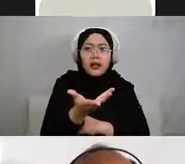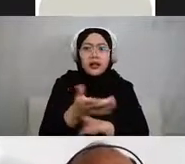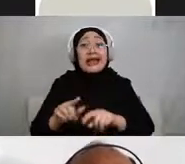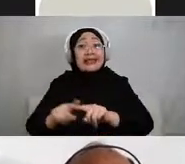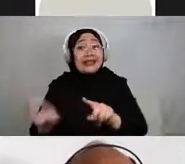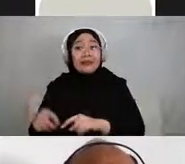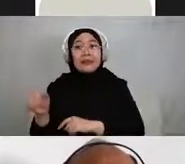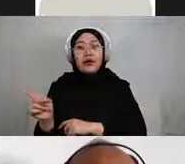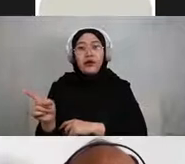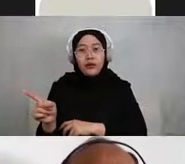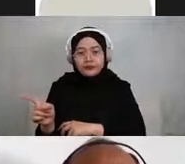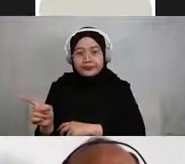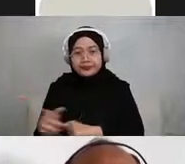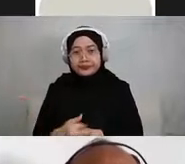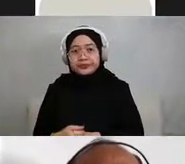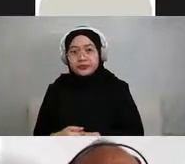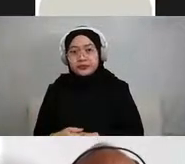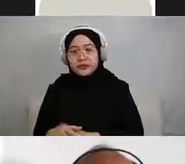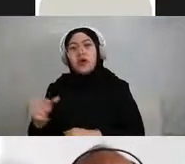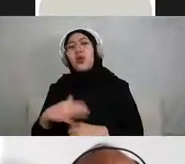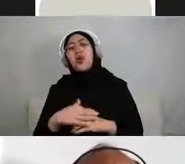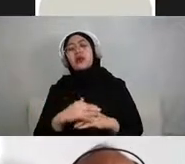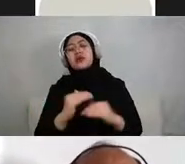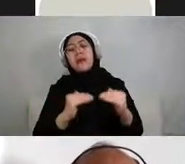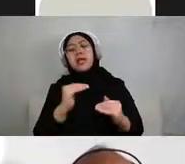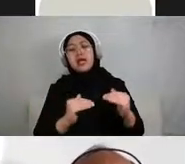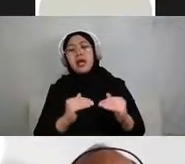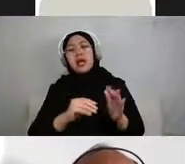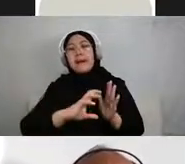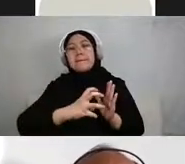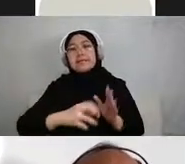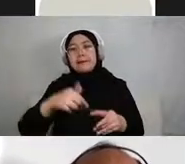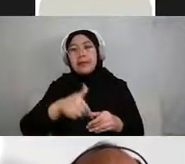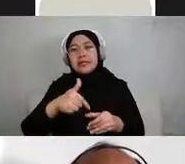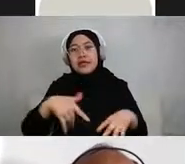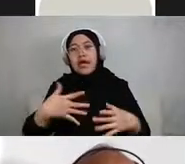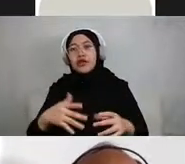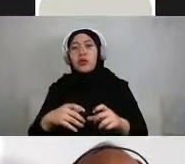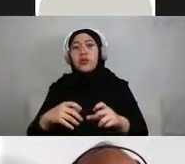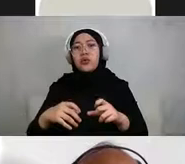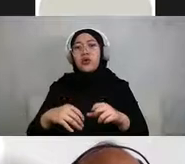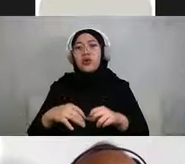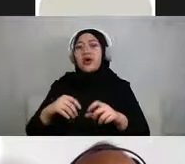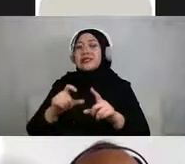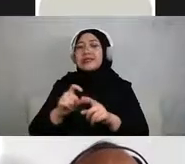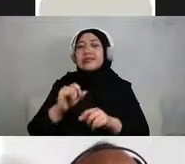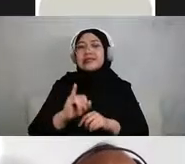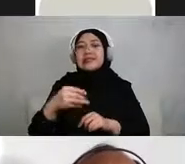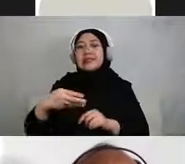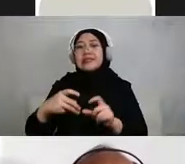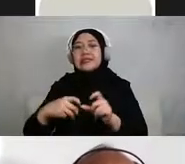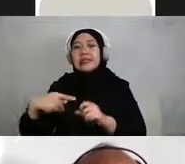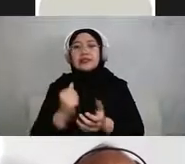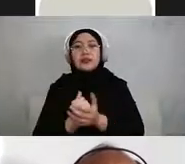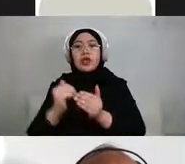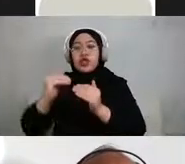when we compare it with the IC engine cycle, the total cost of operation goes down for these electric buses.